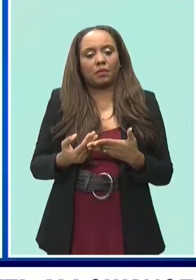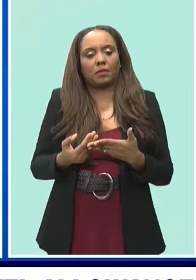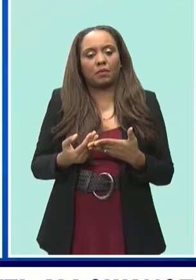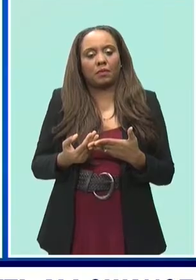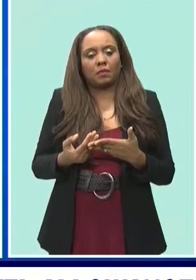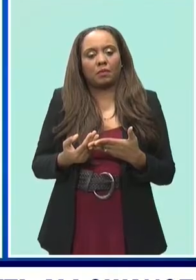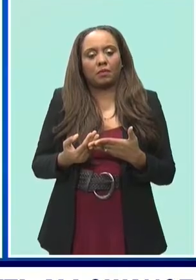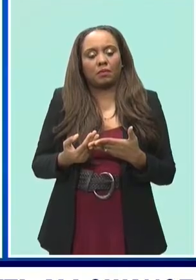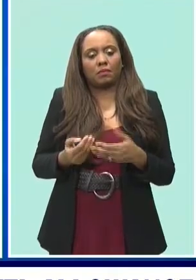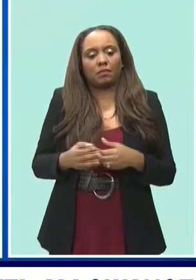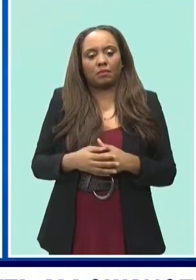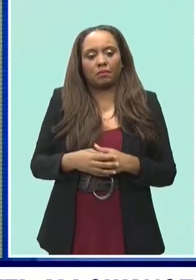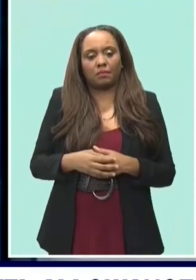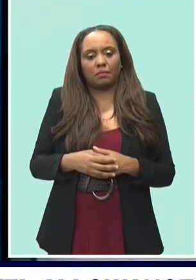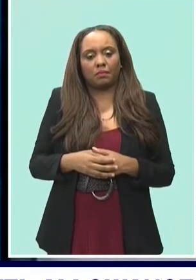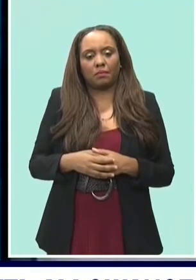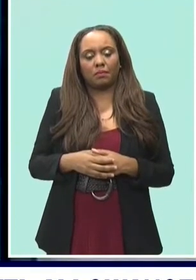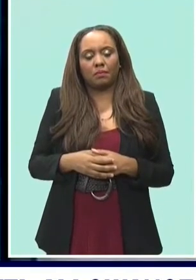2,500 Barbados dollars.